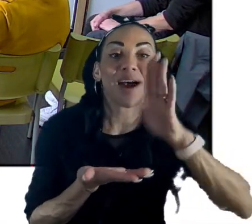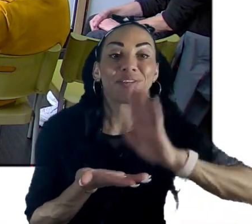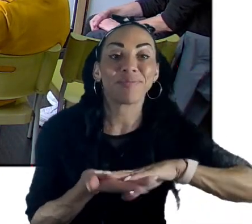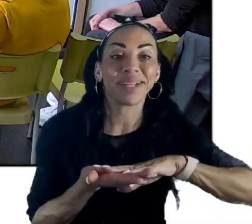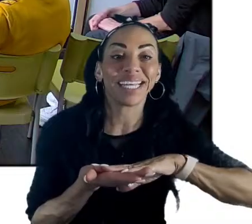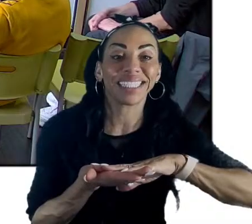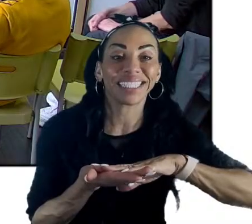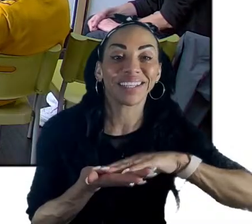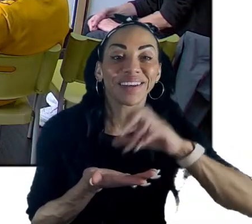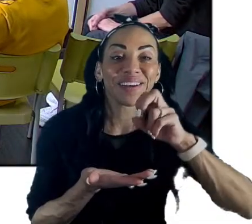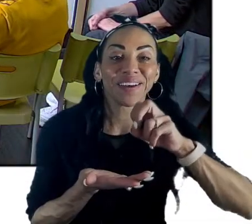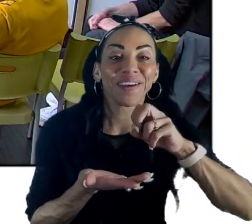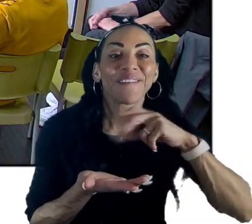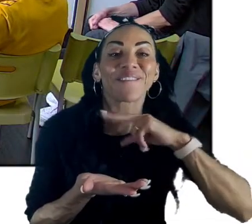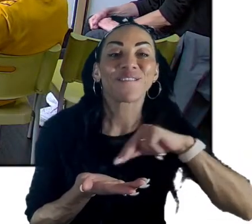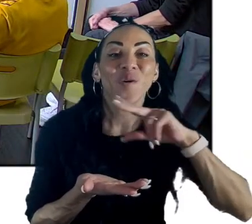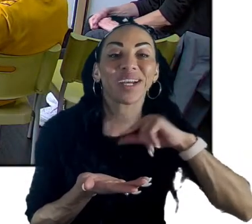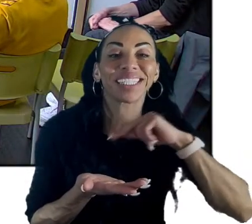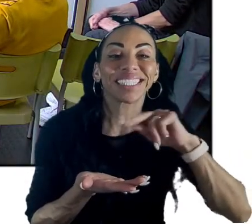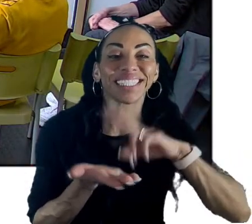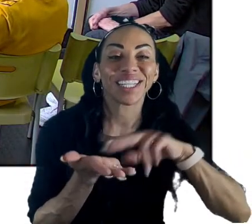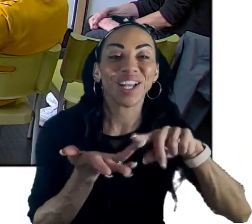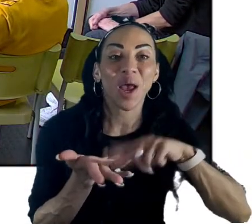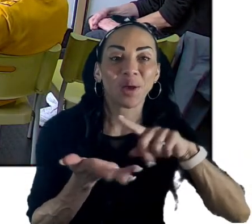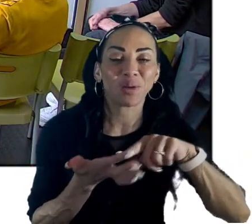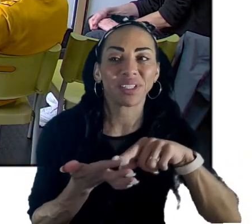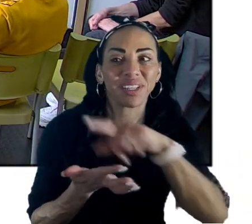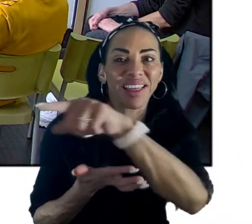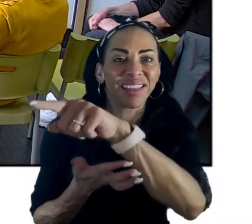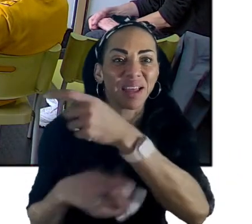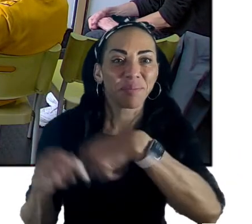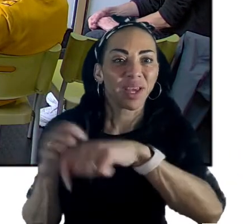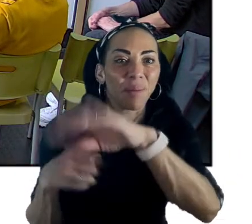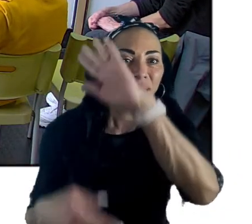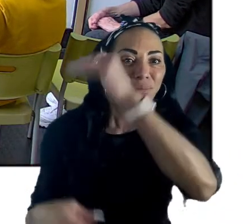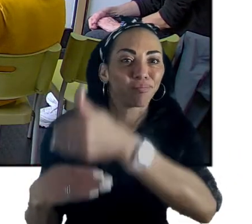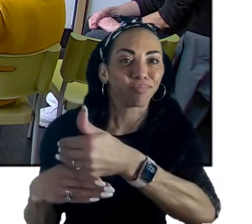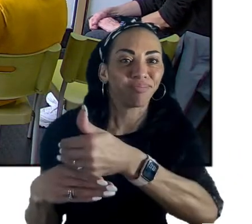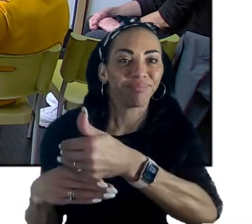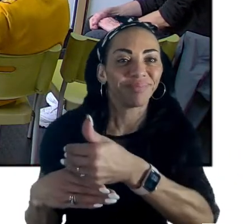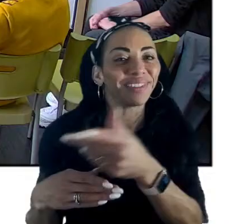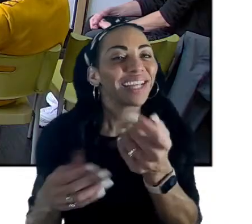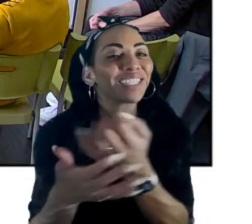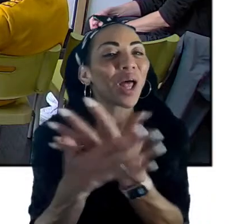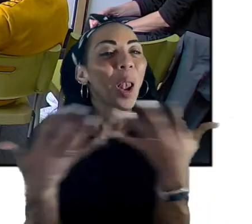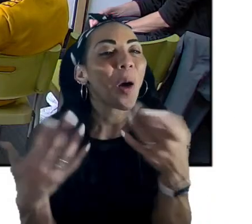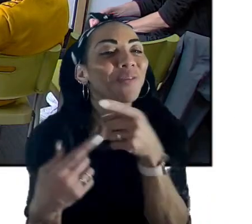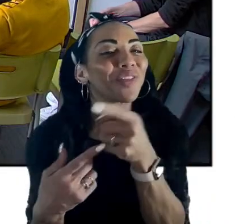And it's just stuff like, you know, there's a lot of those sorts of stories. Yeah, anyway. Yeah, so... There's a way we